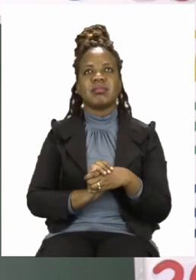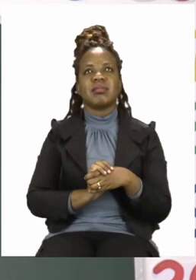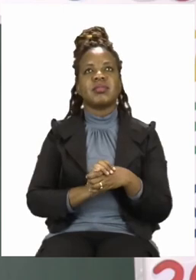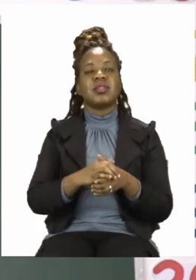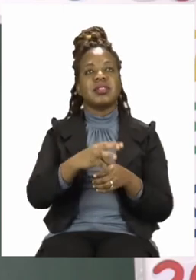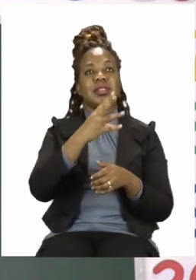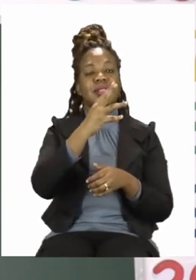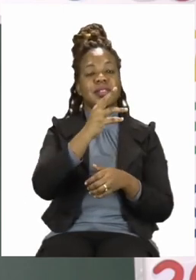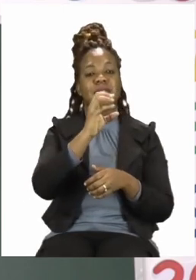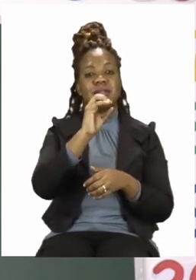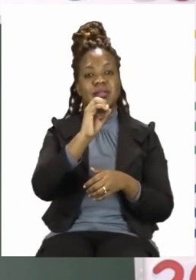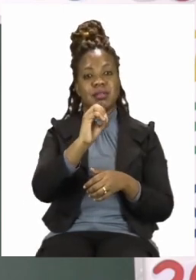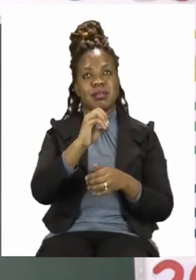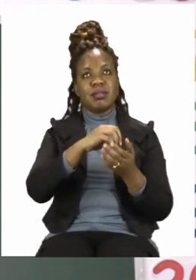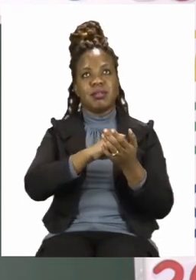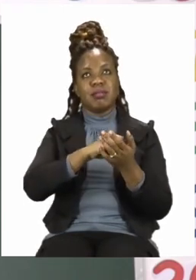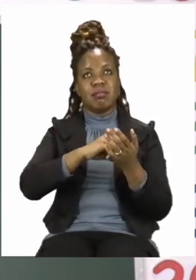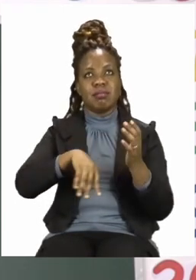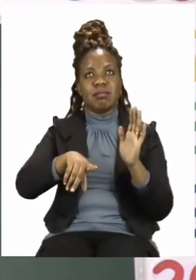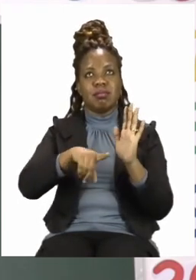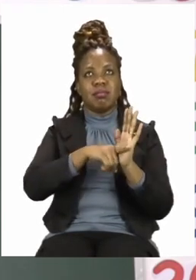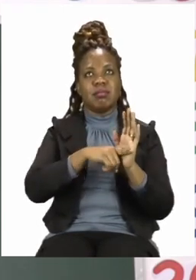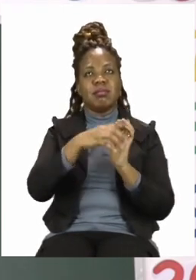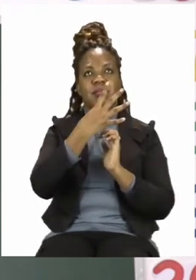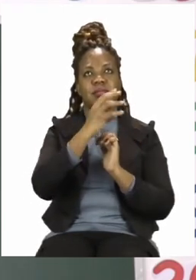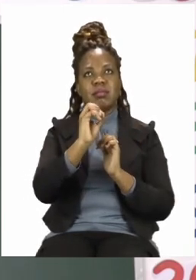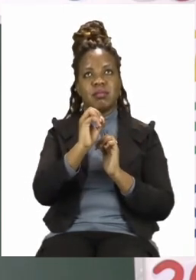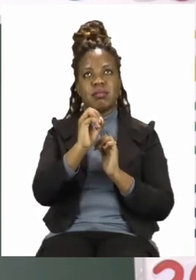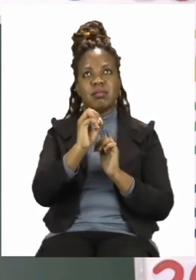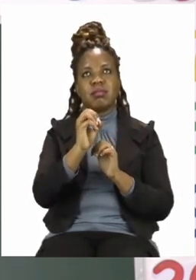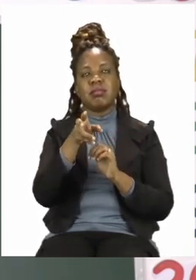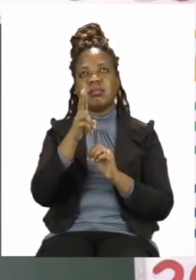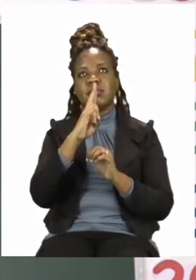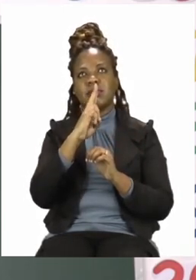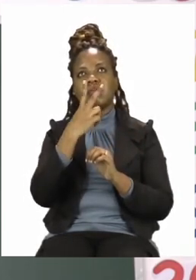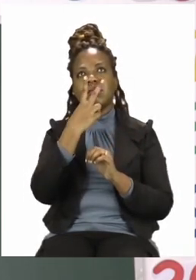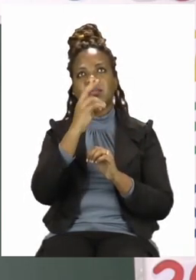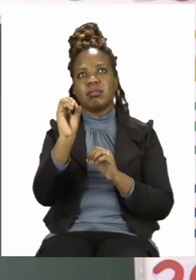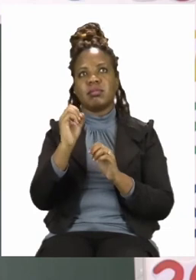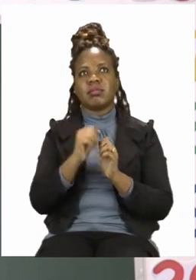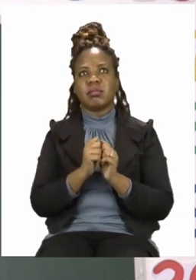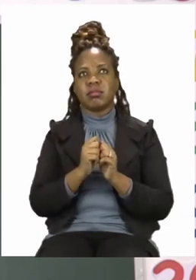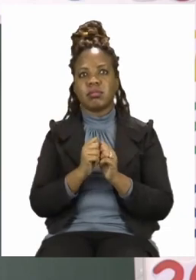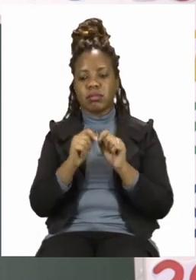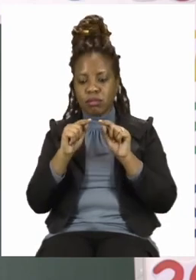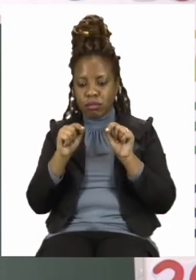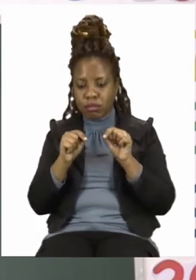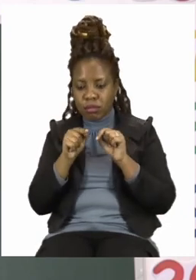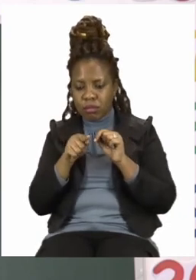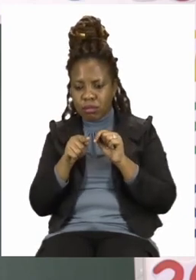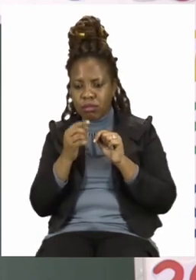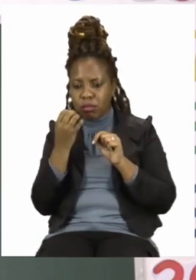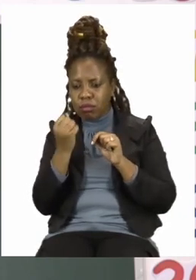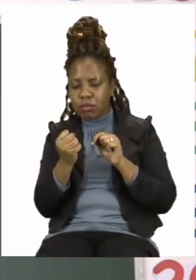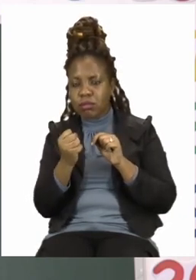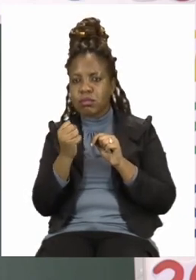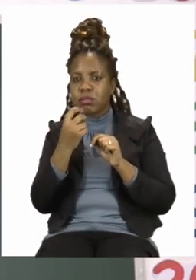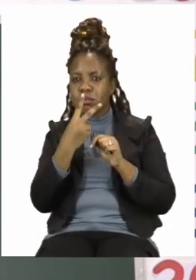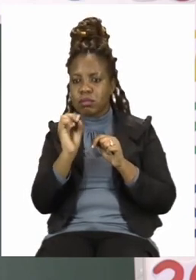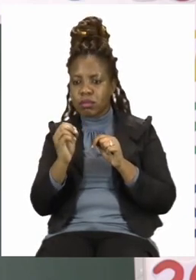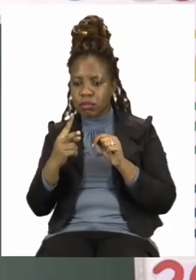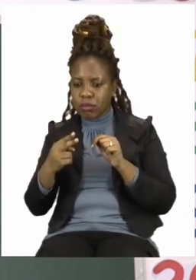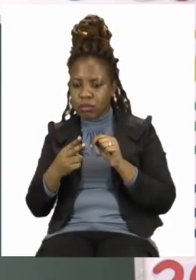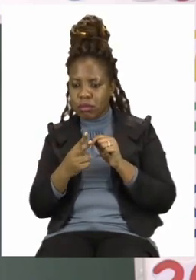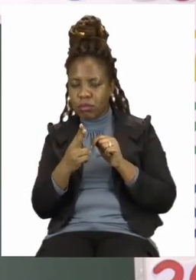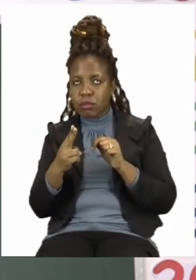20. If you check in your booklet, you have a small card for 20. So you're going to cut